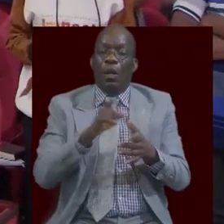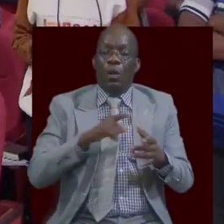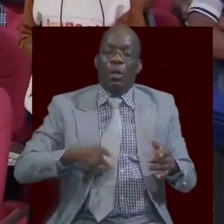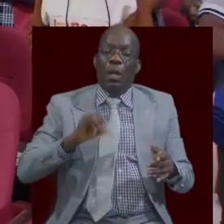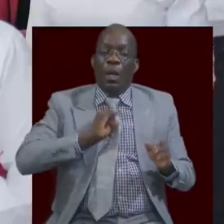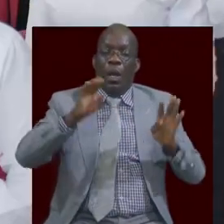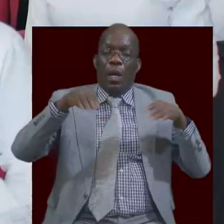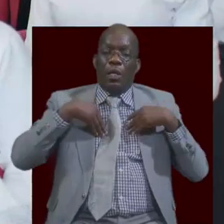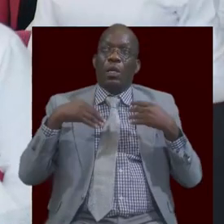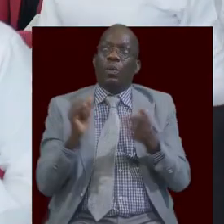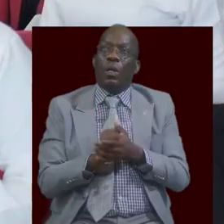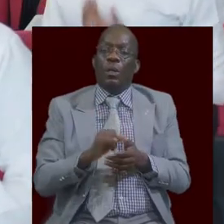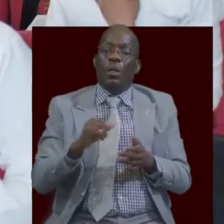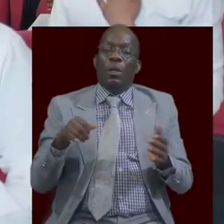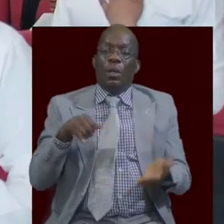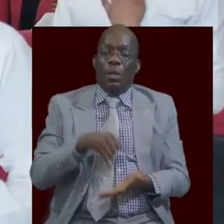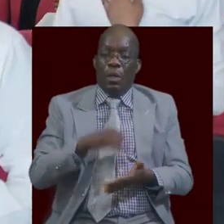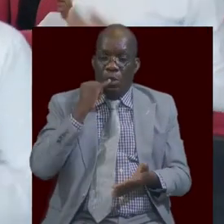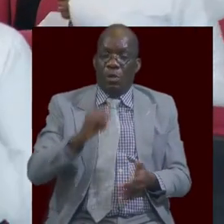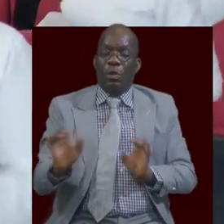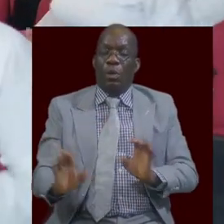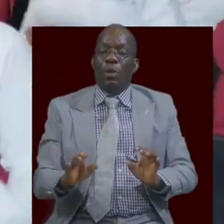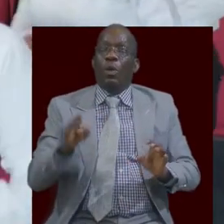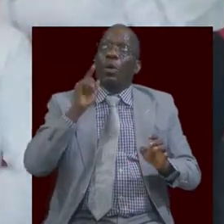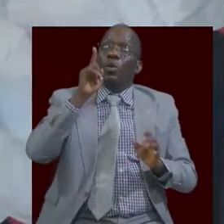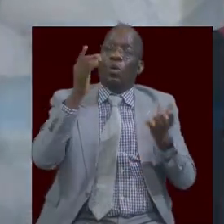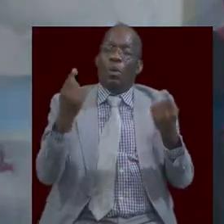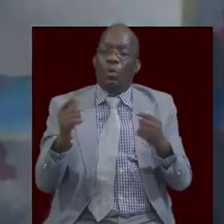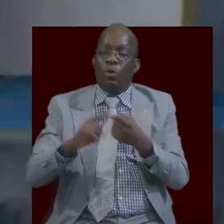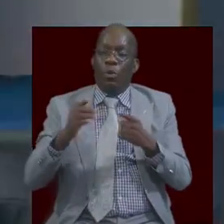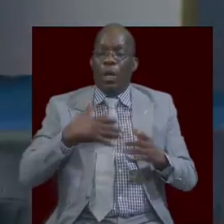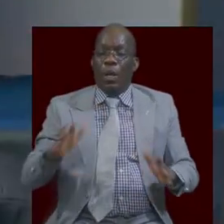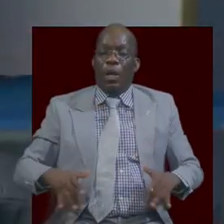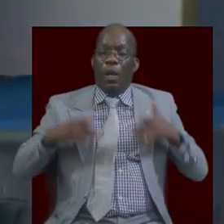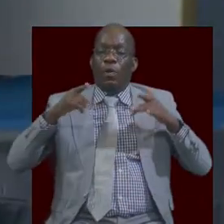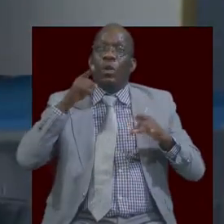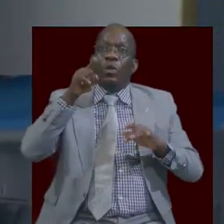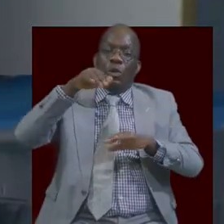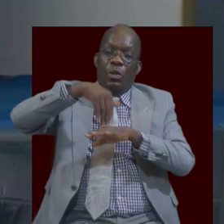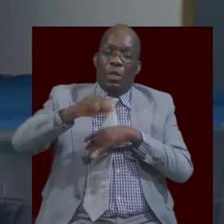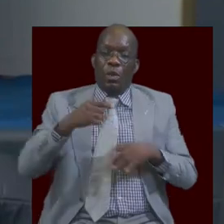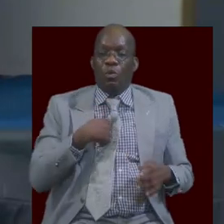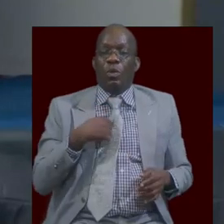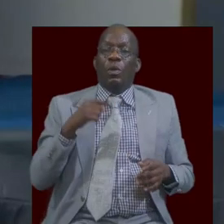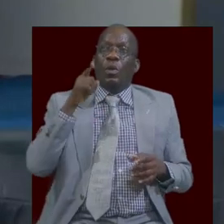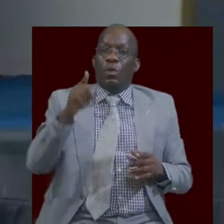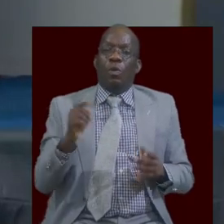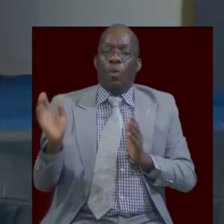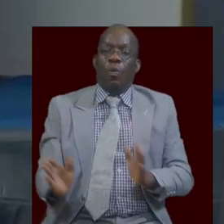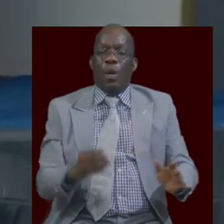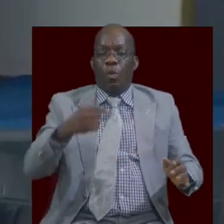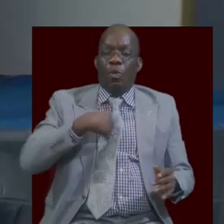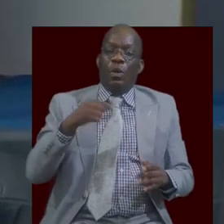It is done. You've come into my life. You've saved me. You've cleansed me. You have washed me. I